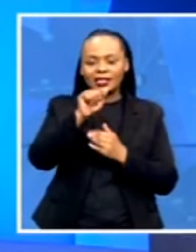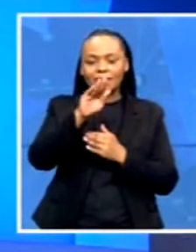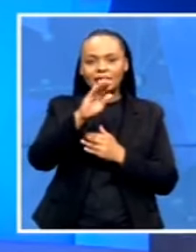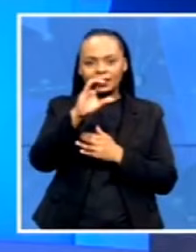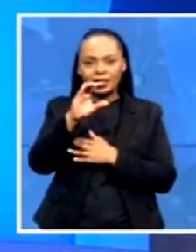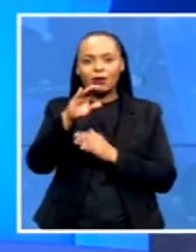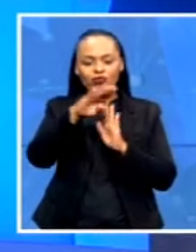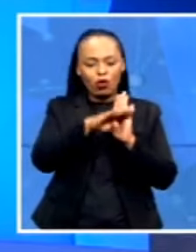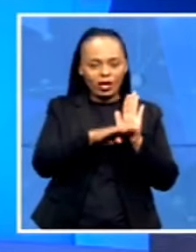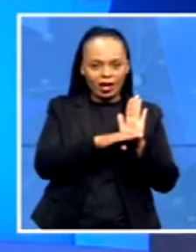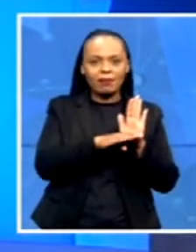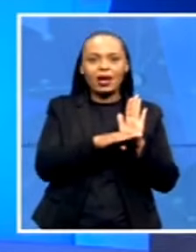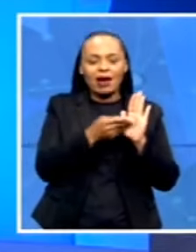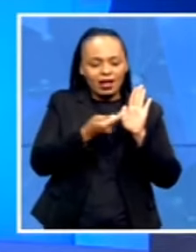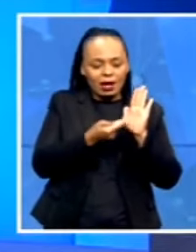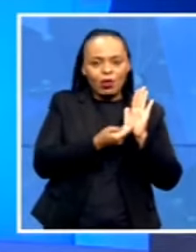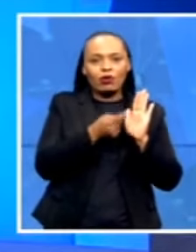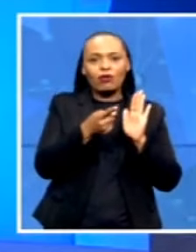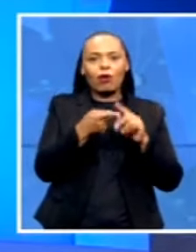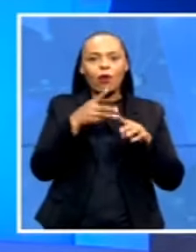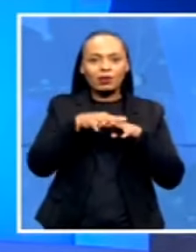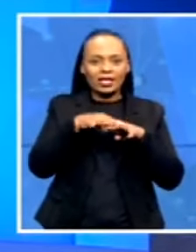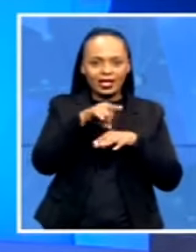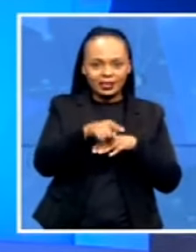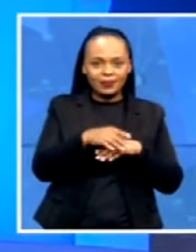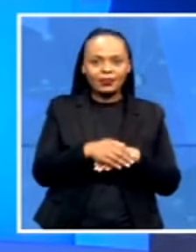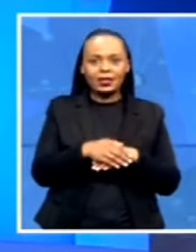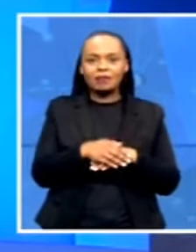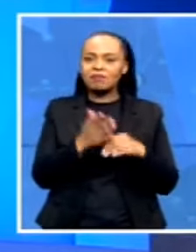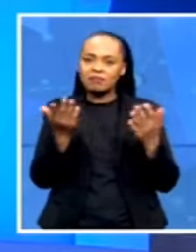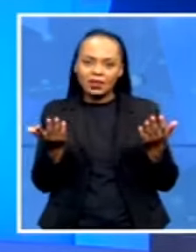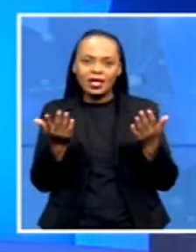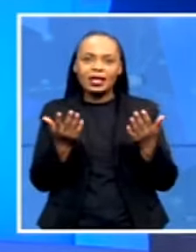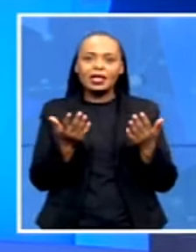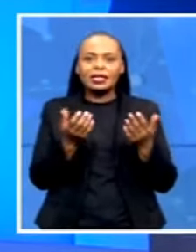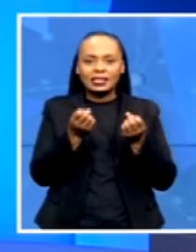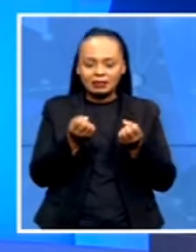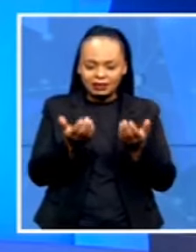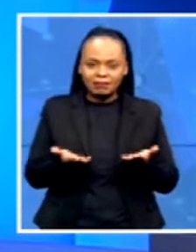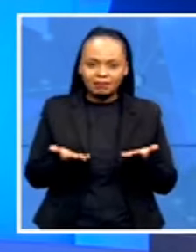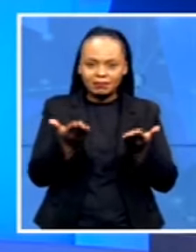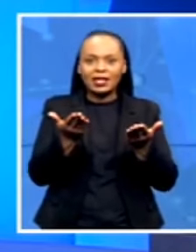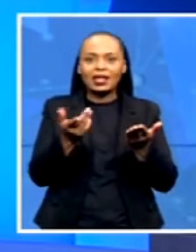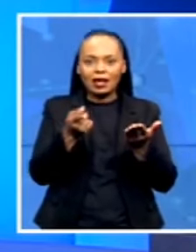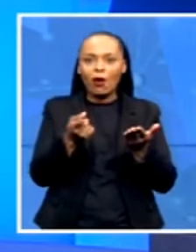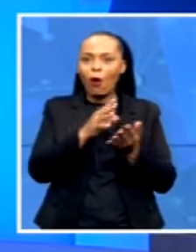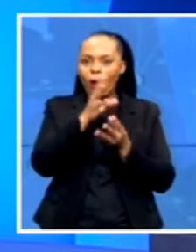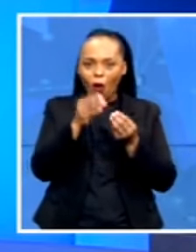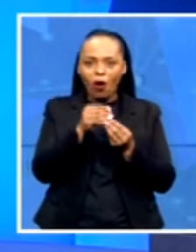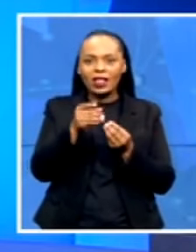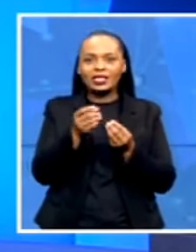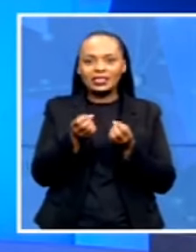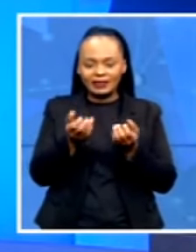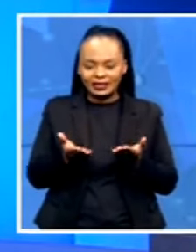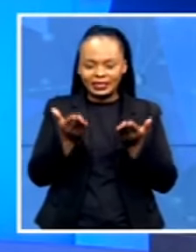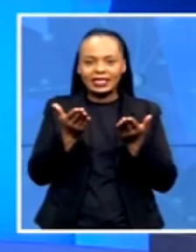For example, Democracy Service Delivery Gauge. You've got all the shows there, and you've even got the previous shows. So anyone can